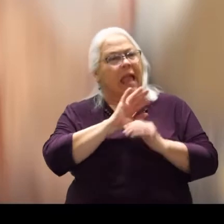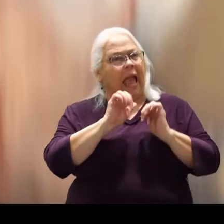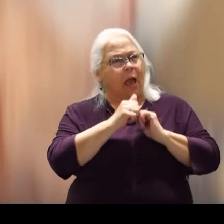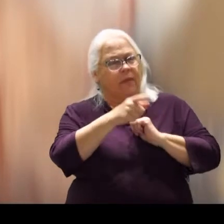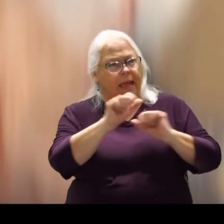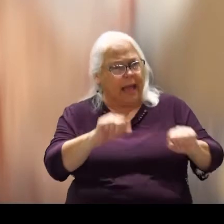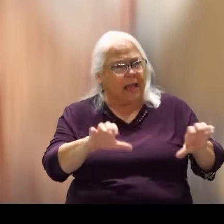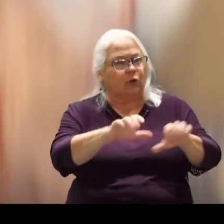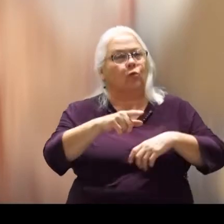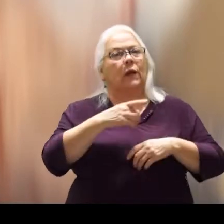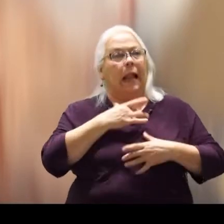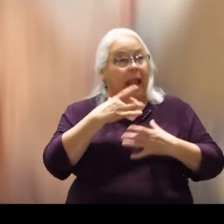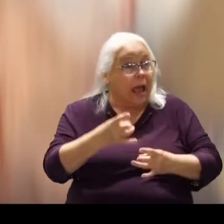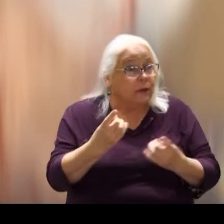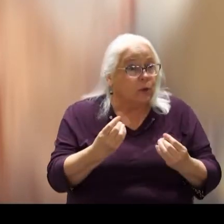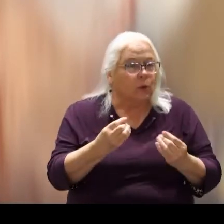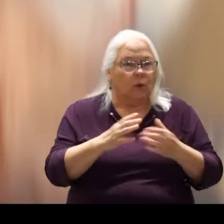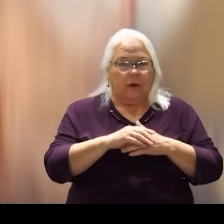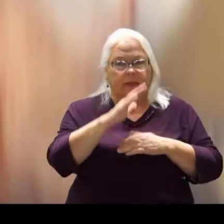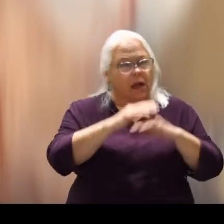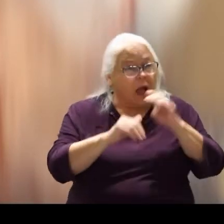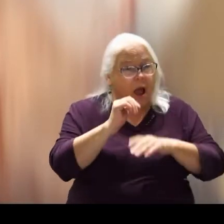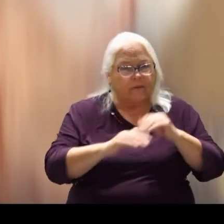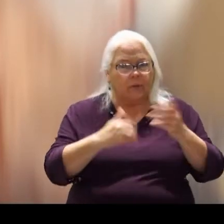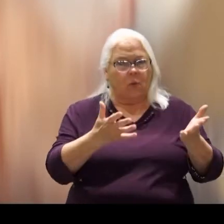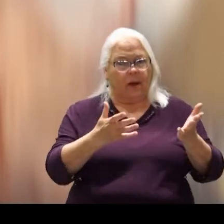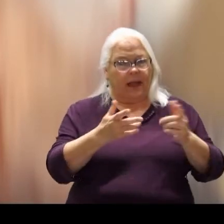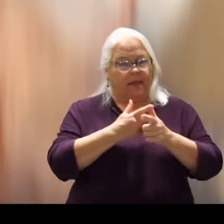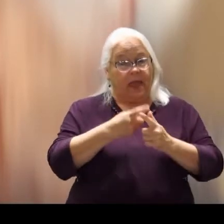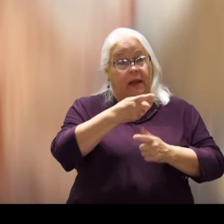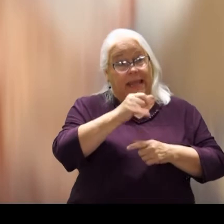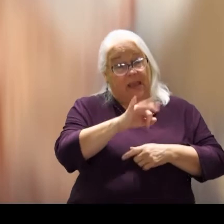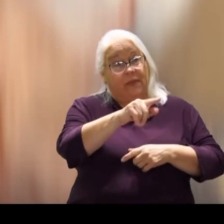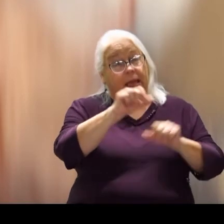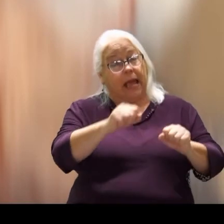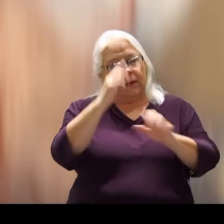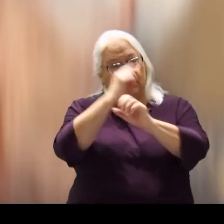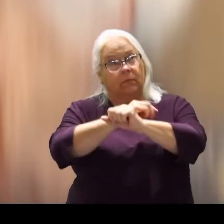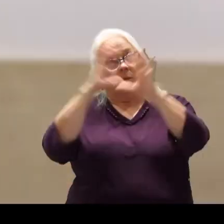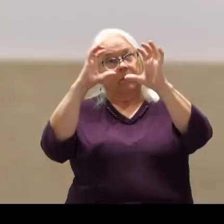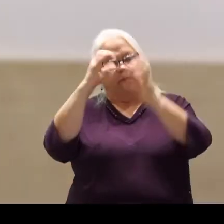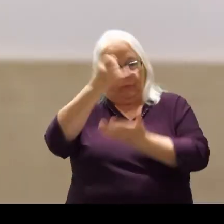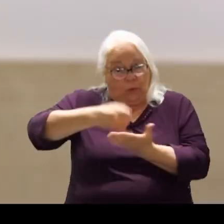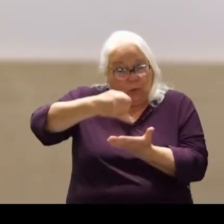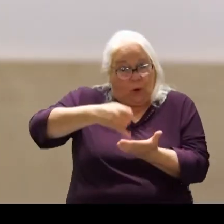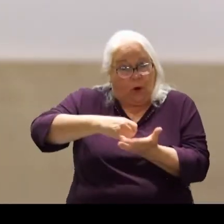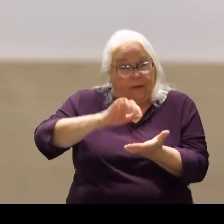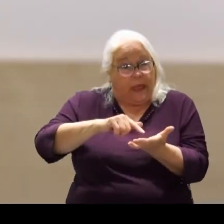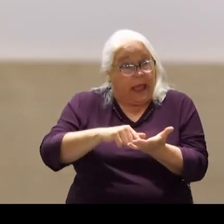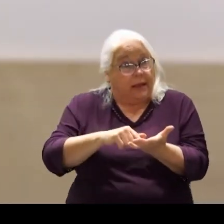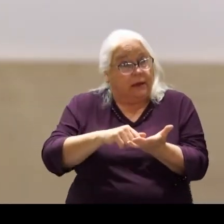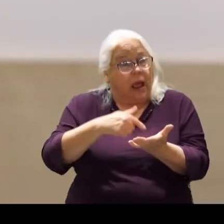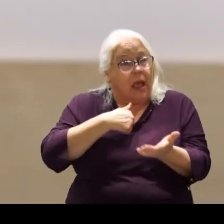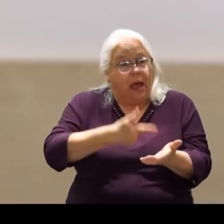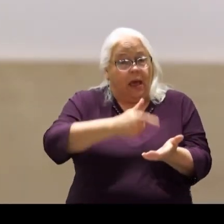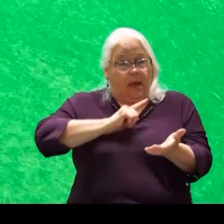the person can do, where they feel comfortable, what they like to do. Give me a design, draw out what they can or how they see what it